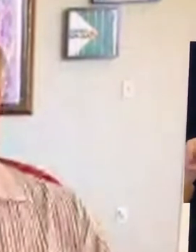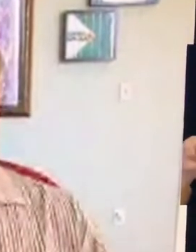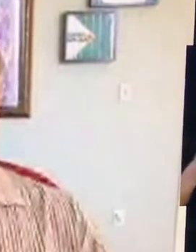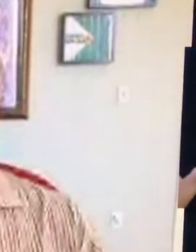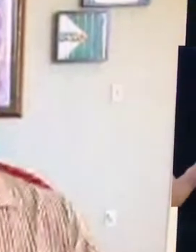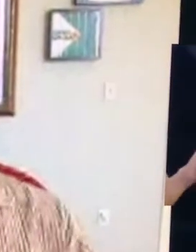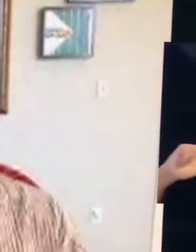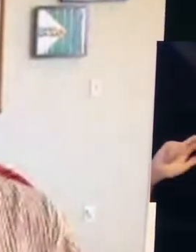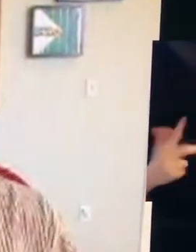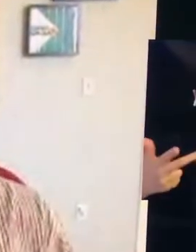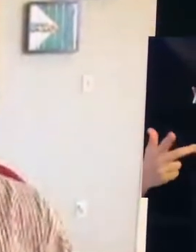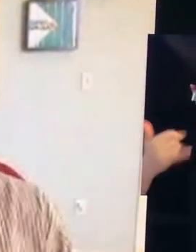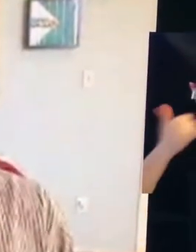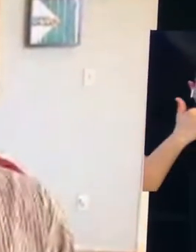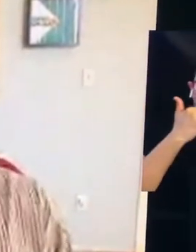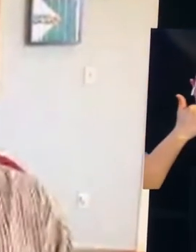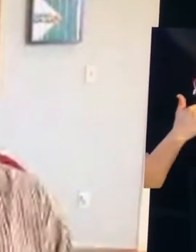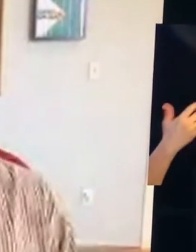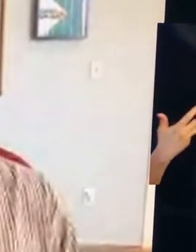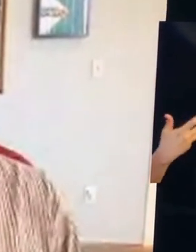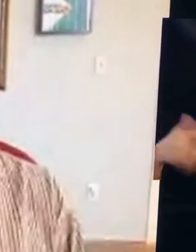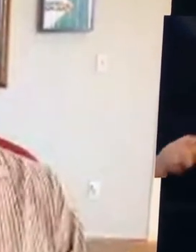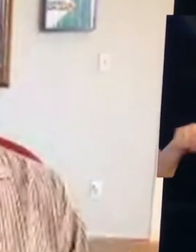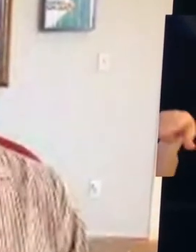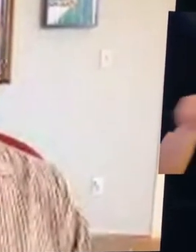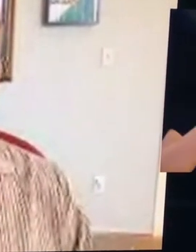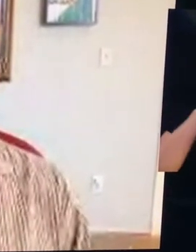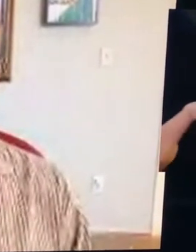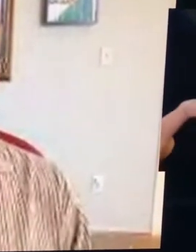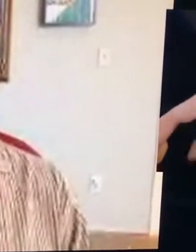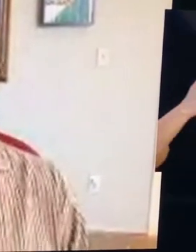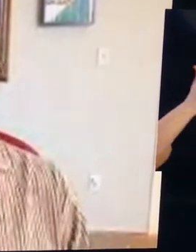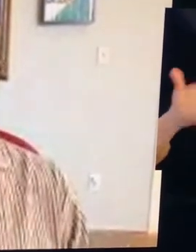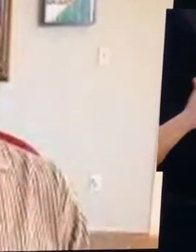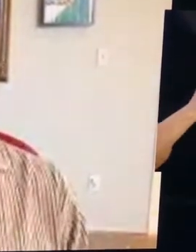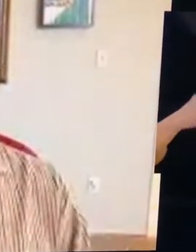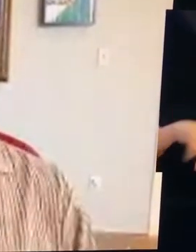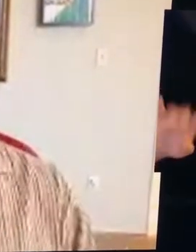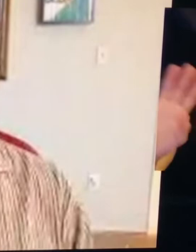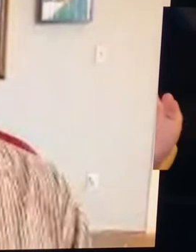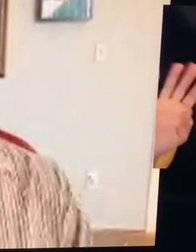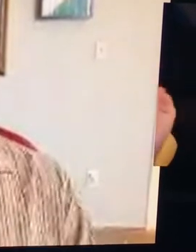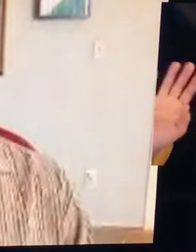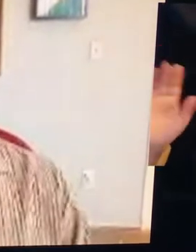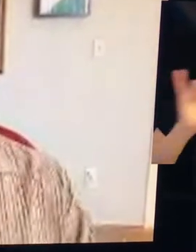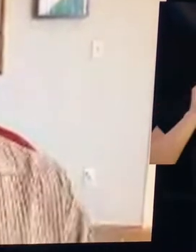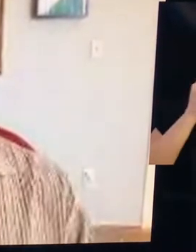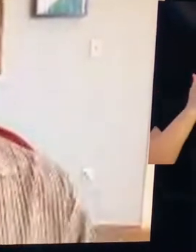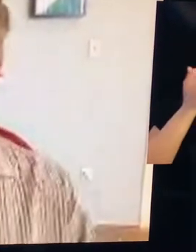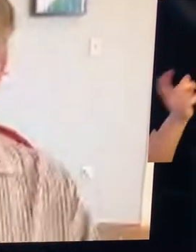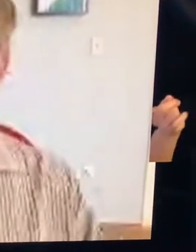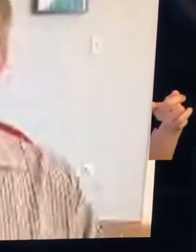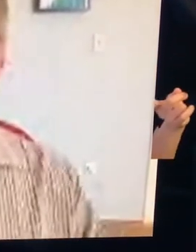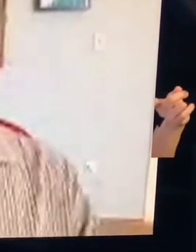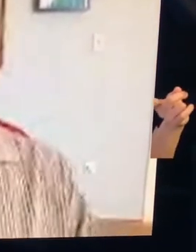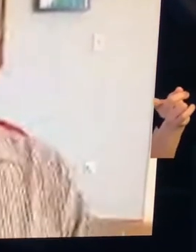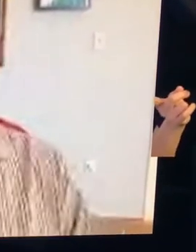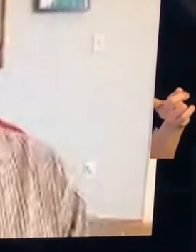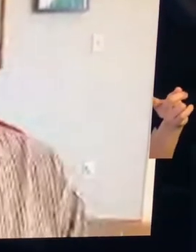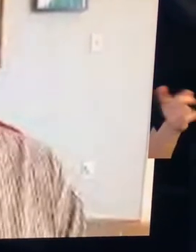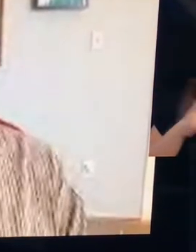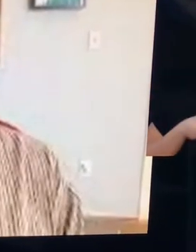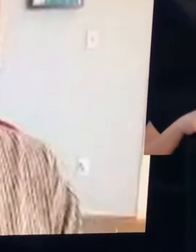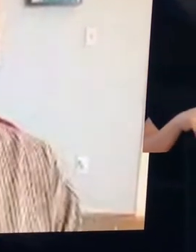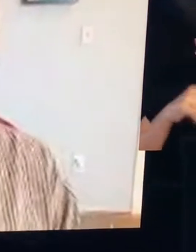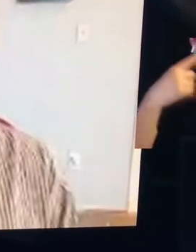They don't want to be called unless they contact you. Okay, so don't call them. Right. Don't call them. It's